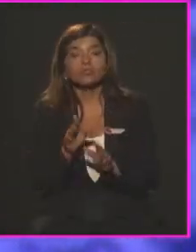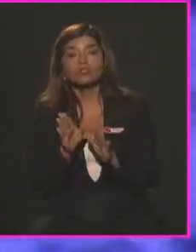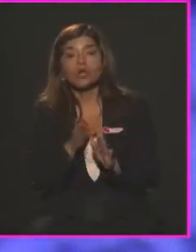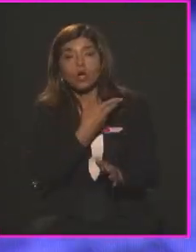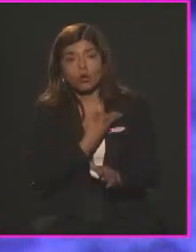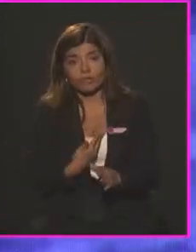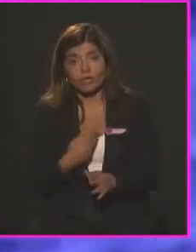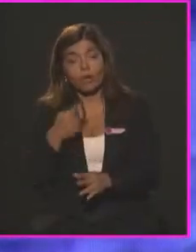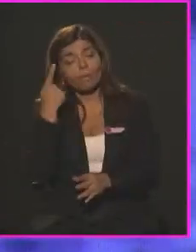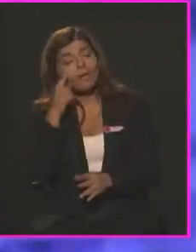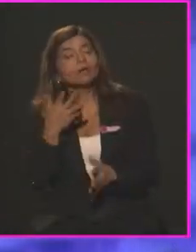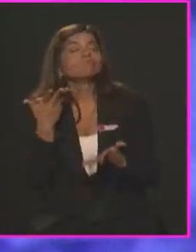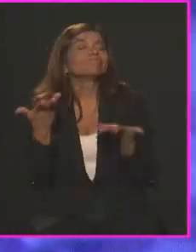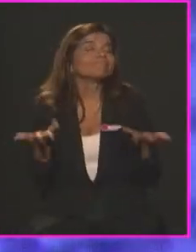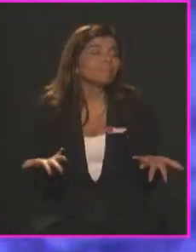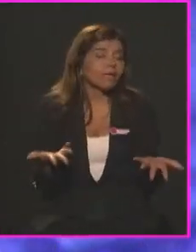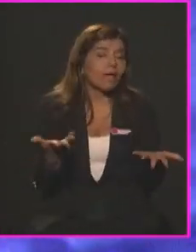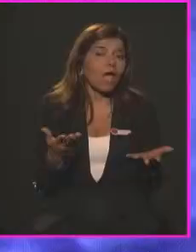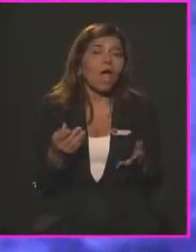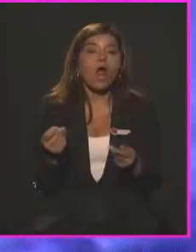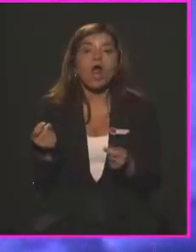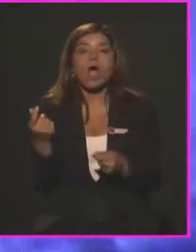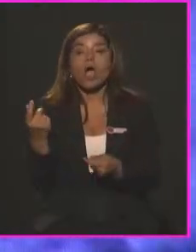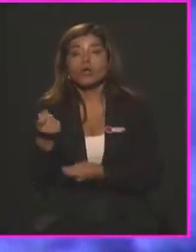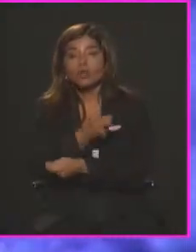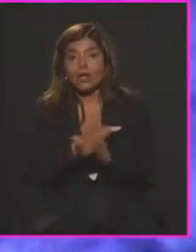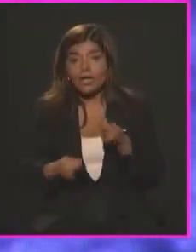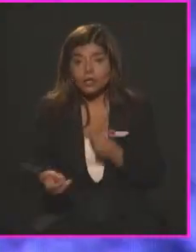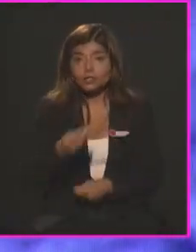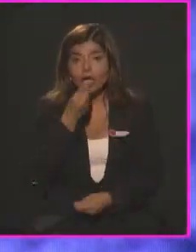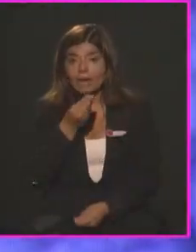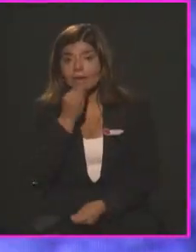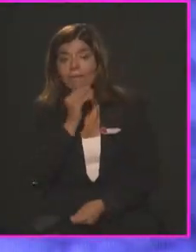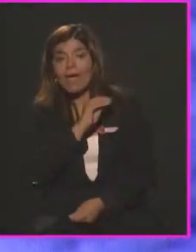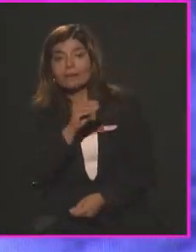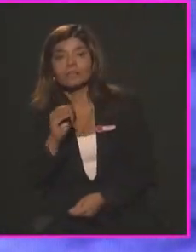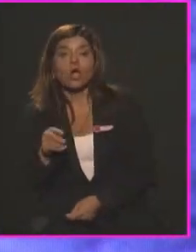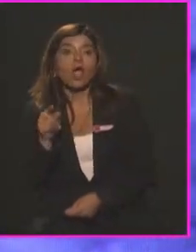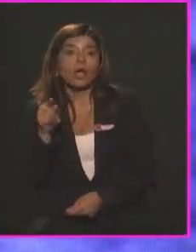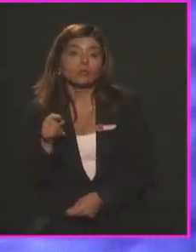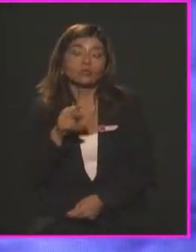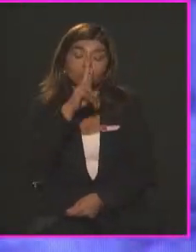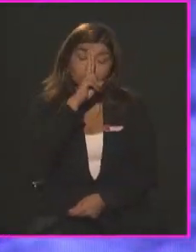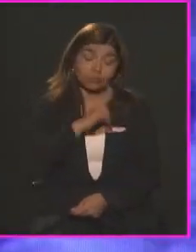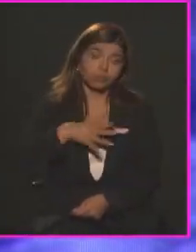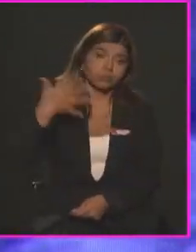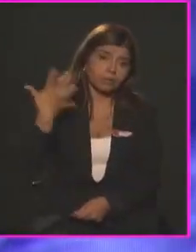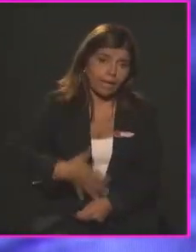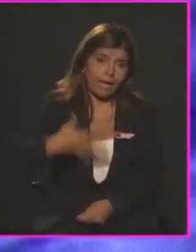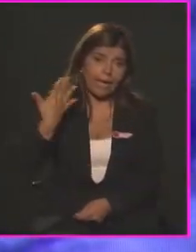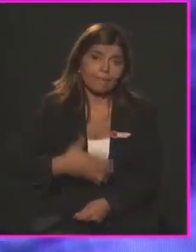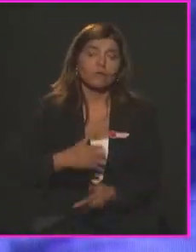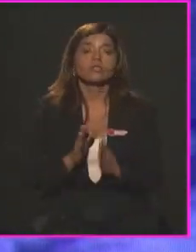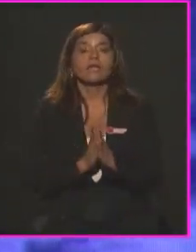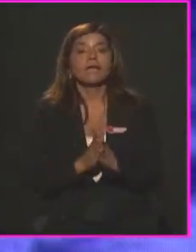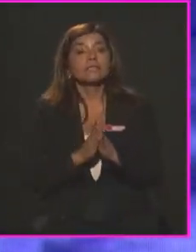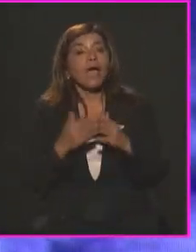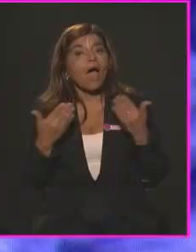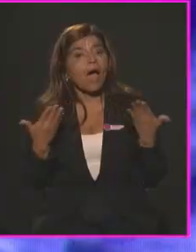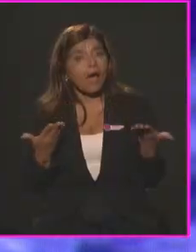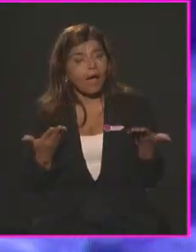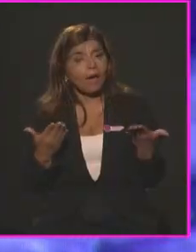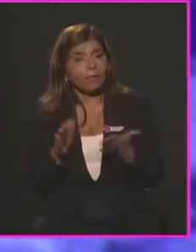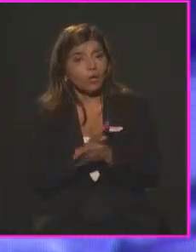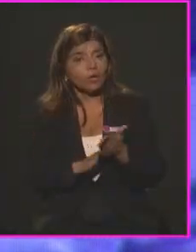food businesses? Food businesses play such a key role in this. They can start by just measuring. We work with a lot of